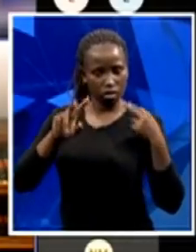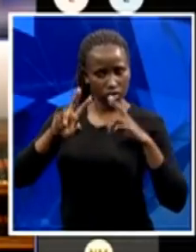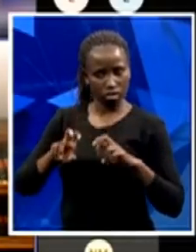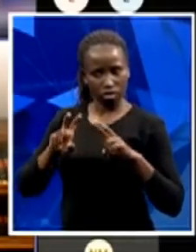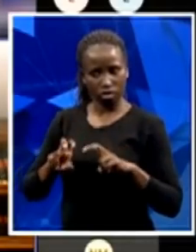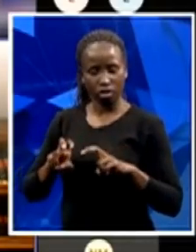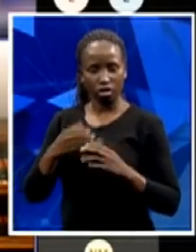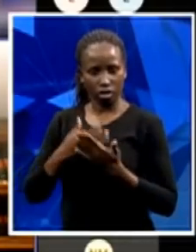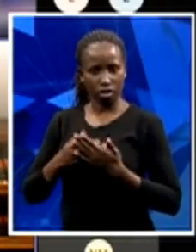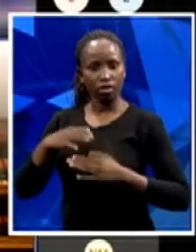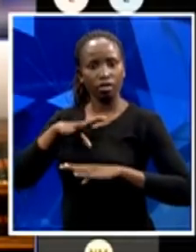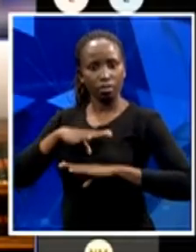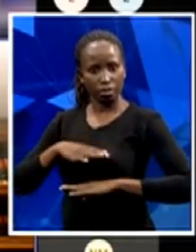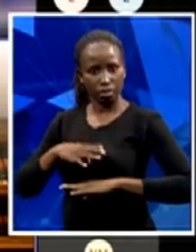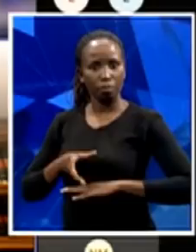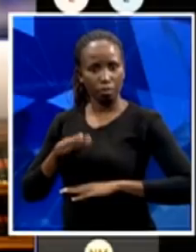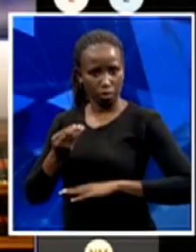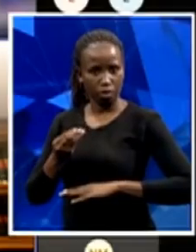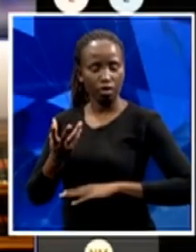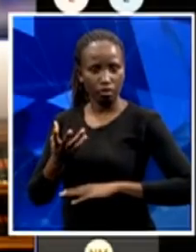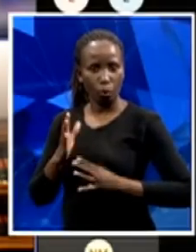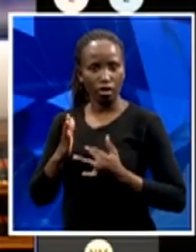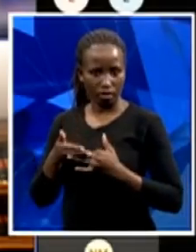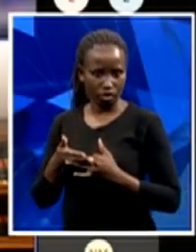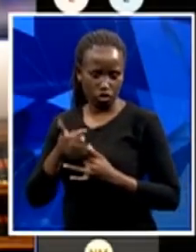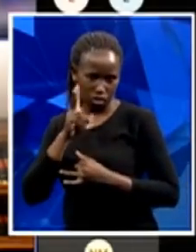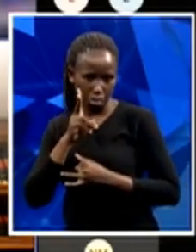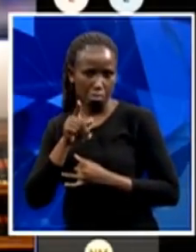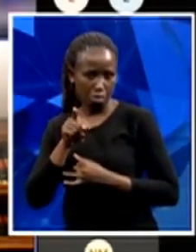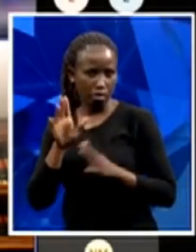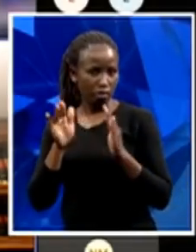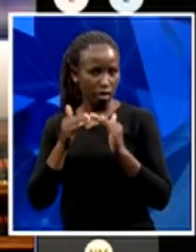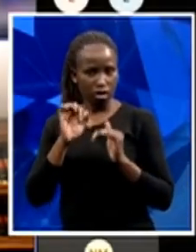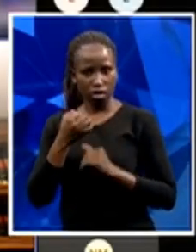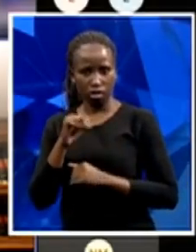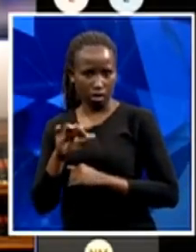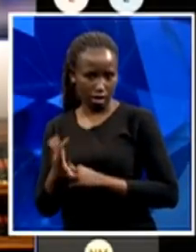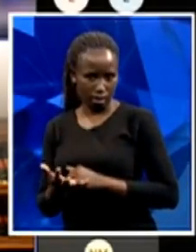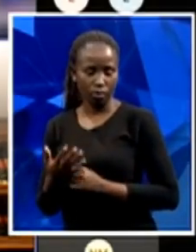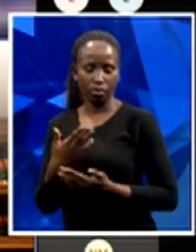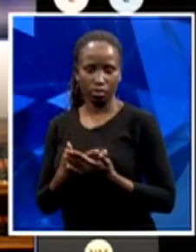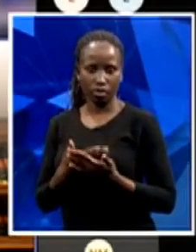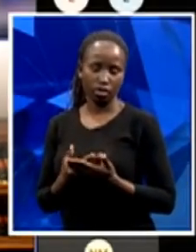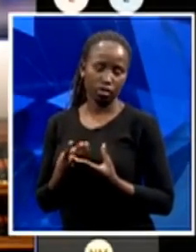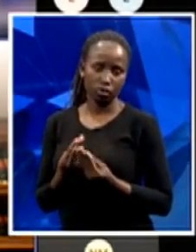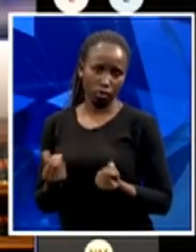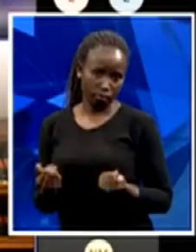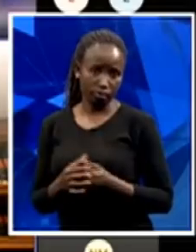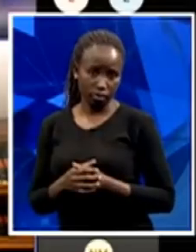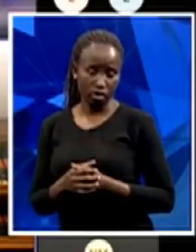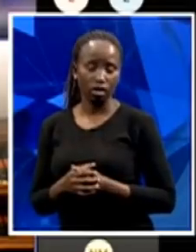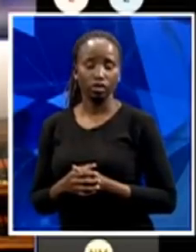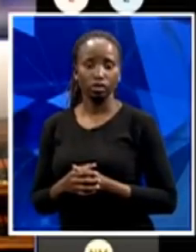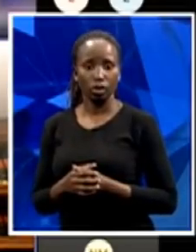for the intervention or not, and to make a determination one way or the other. The fact that an application is unopposed does